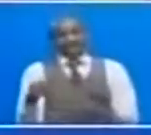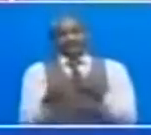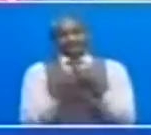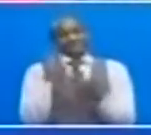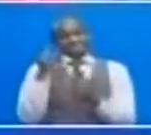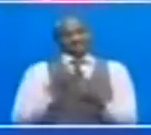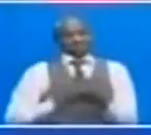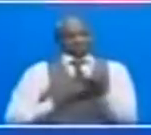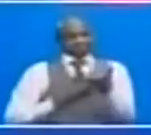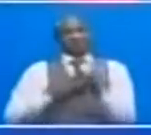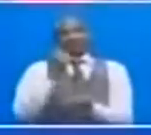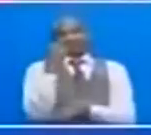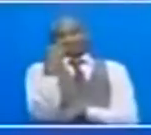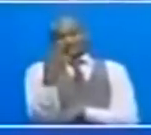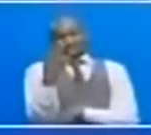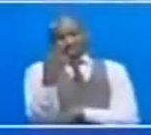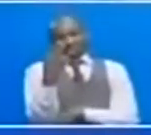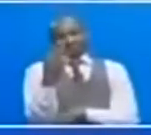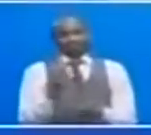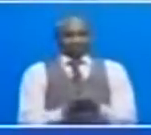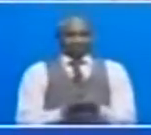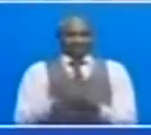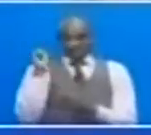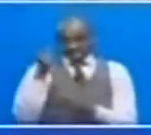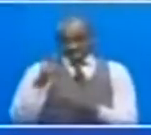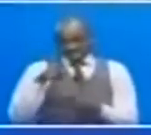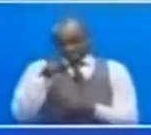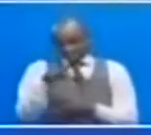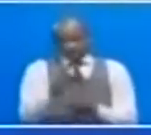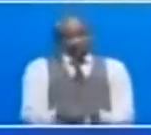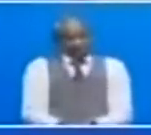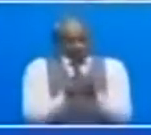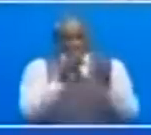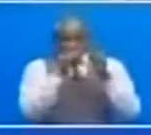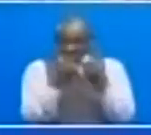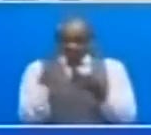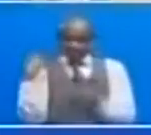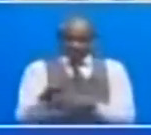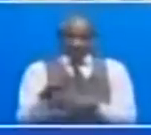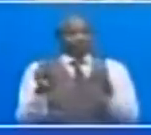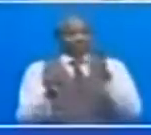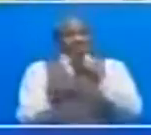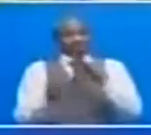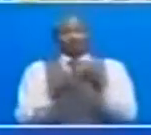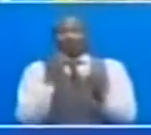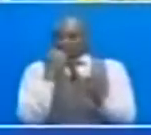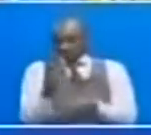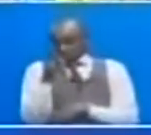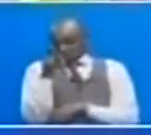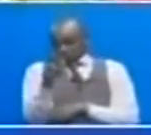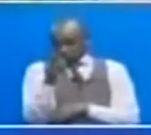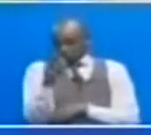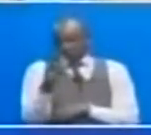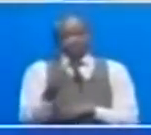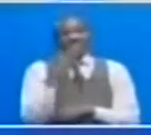Civil Aviation 53-46. Kenya Civil Aviation Authority volleyball team beat Ministry of Information, Communication and